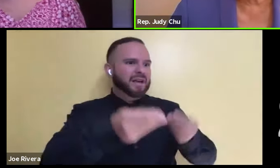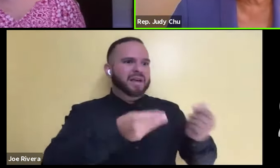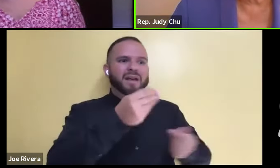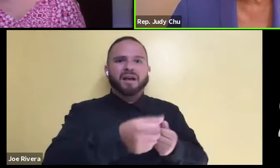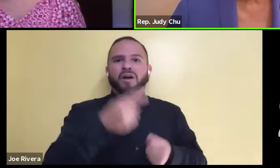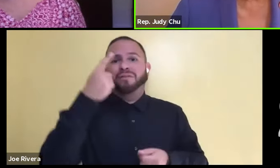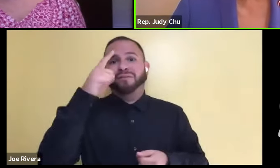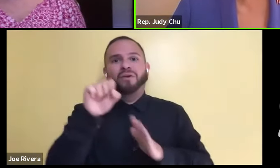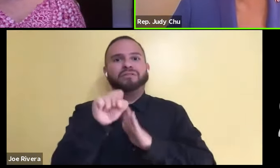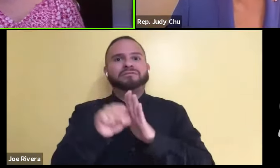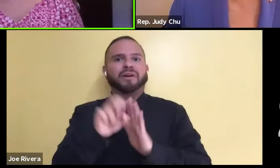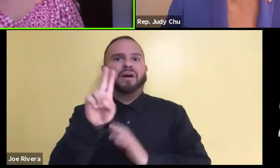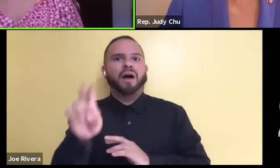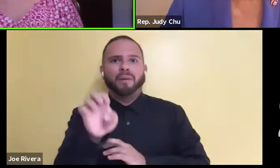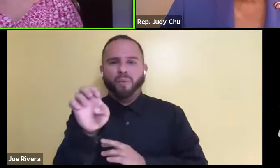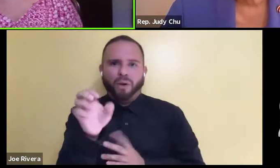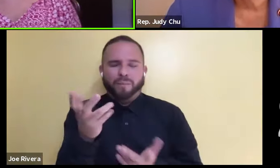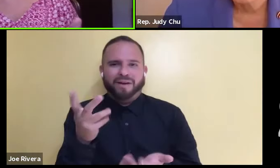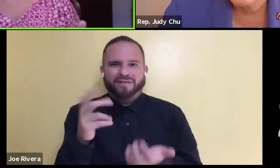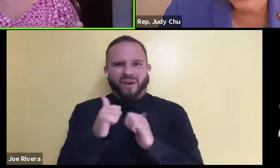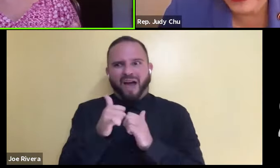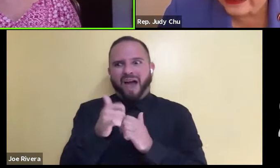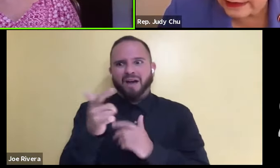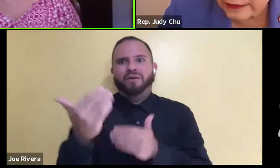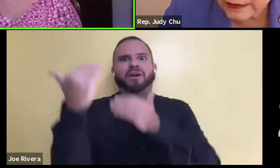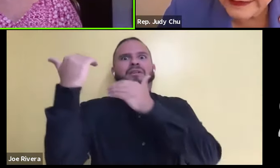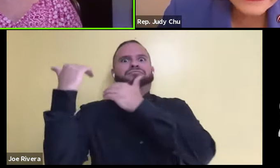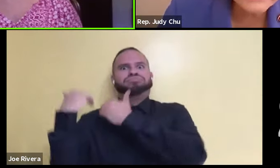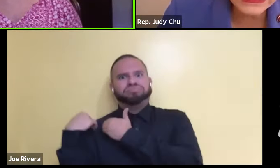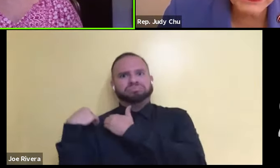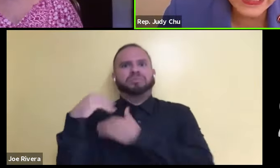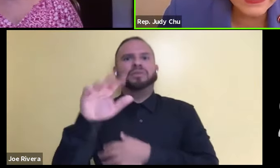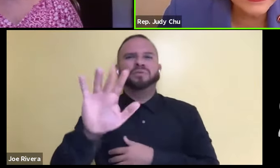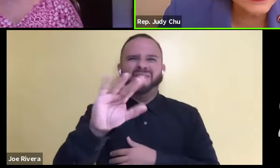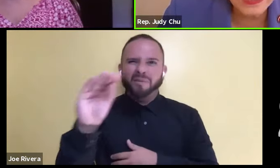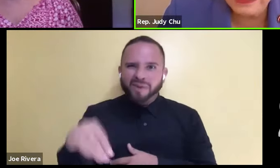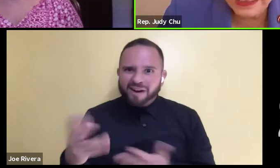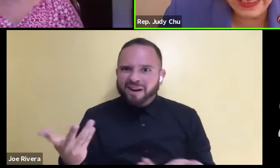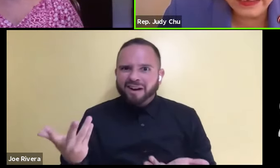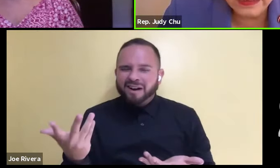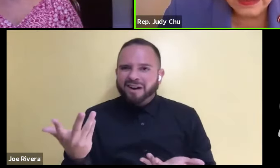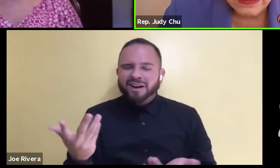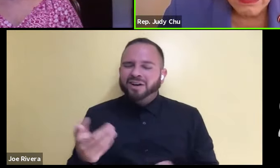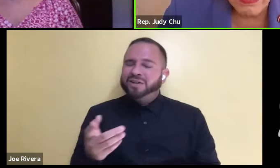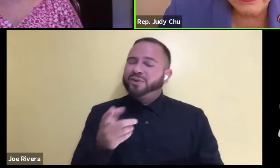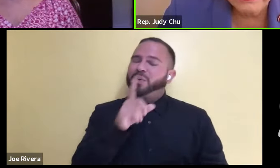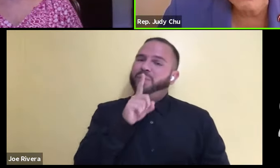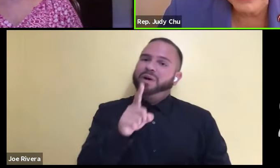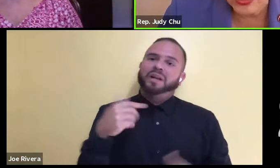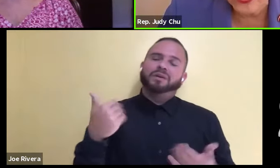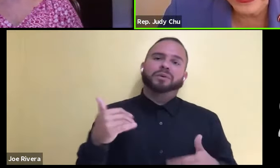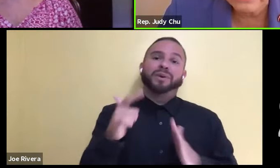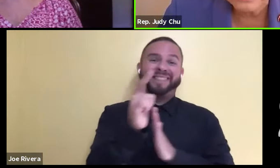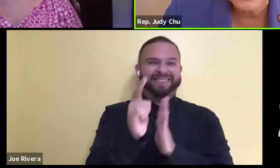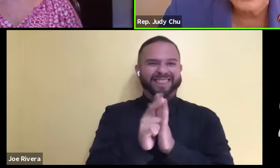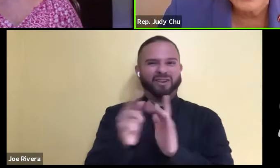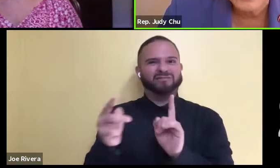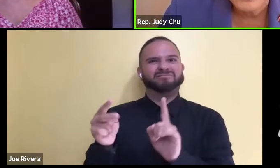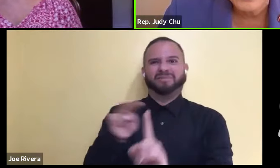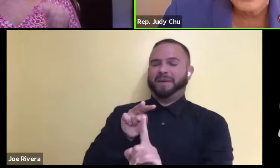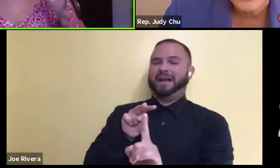right now. Well, so legally speaking, he does not stand on much